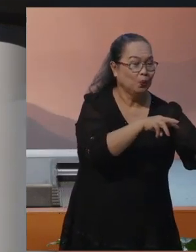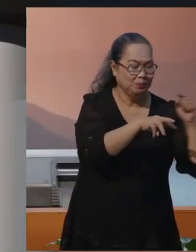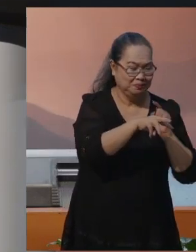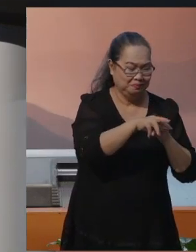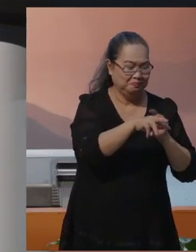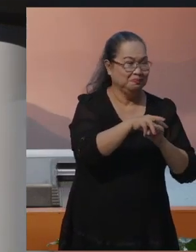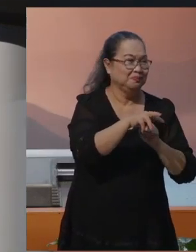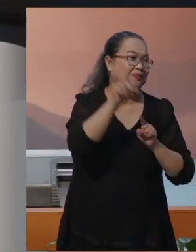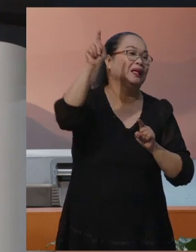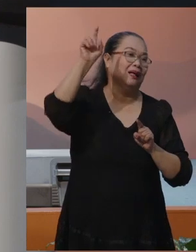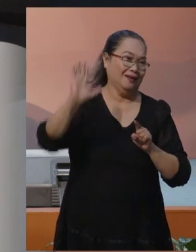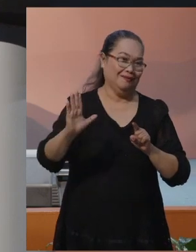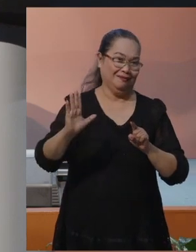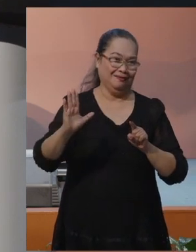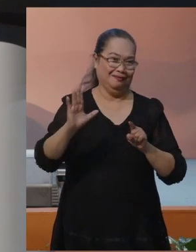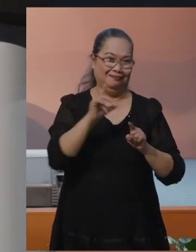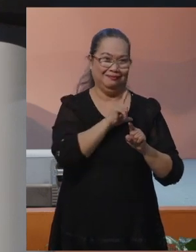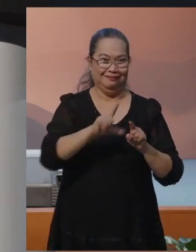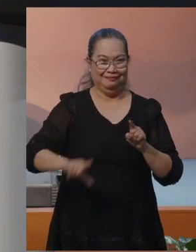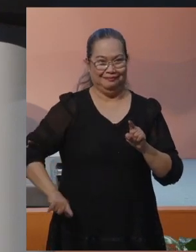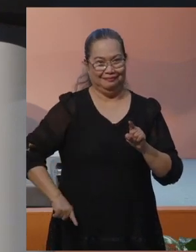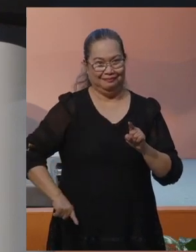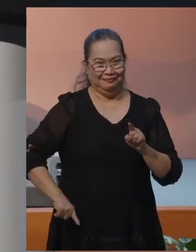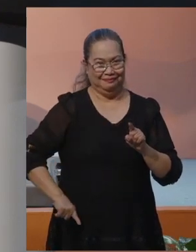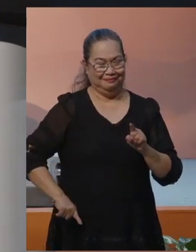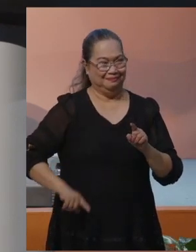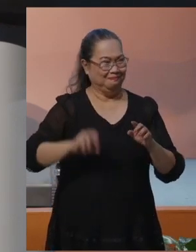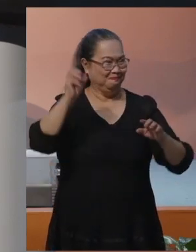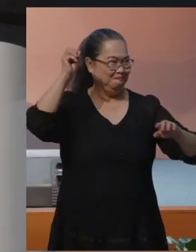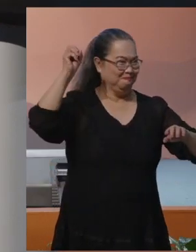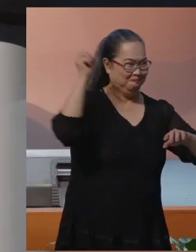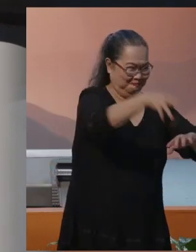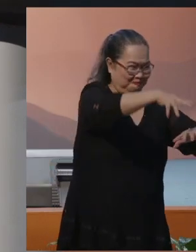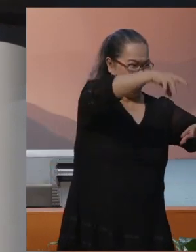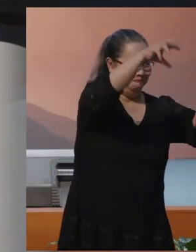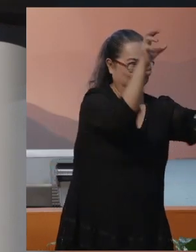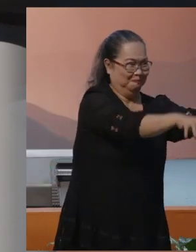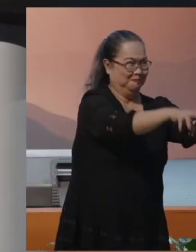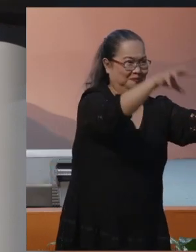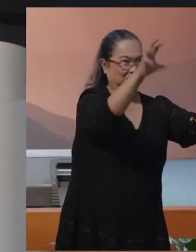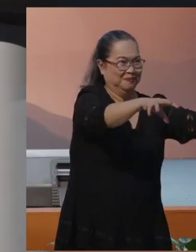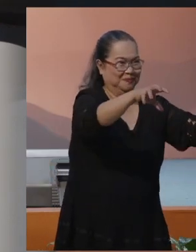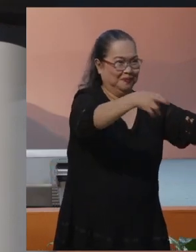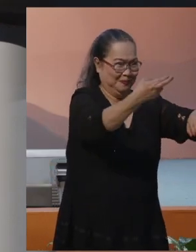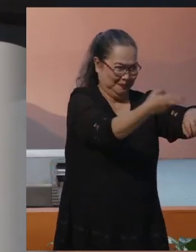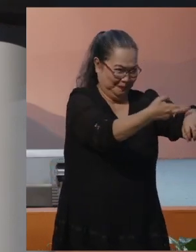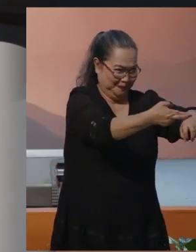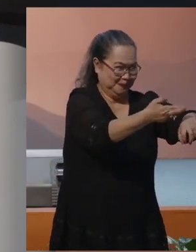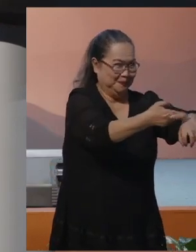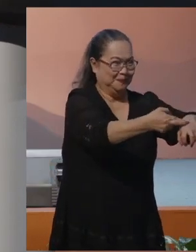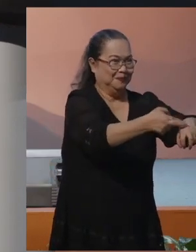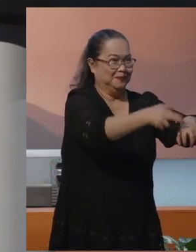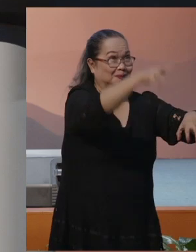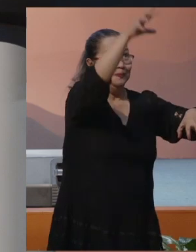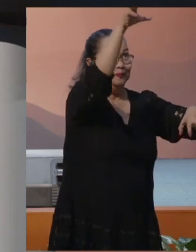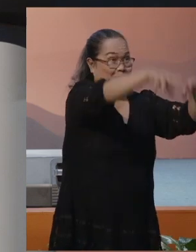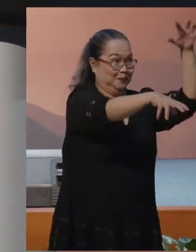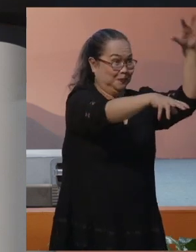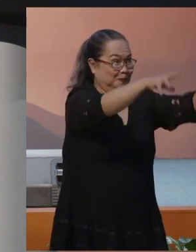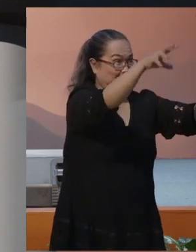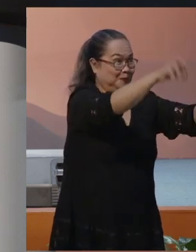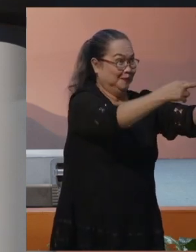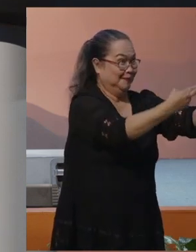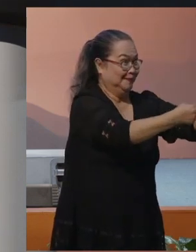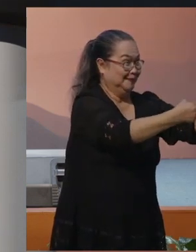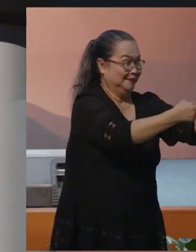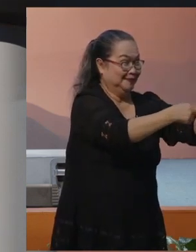Lord. The Lord threw down large stones from heaven. Sabi ng iba, malalaking hailstones.